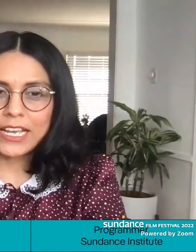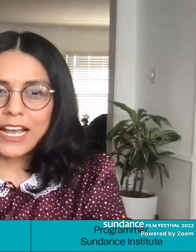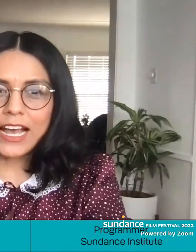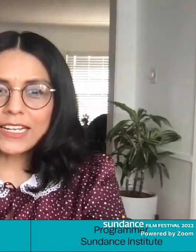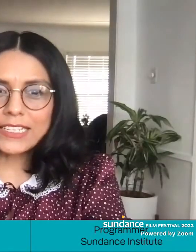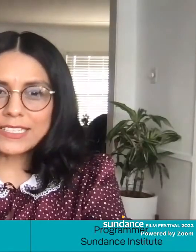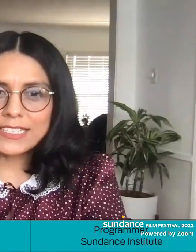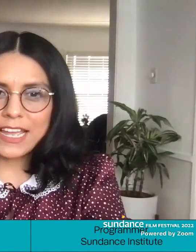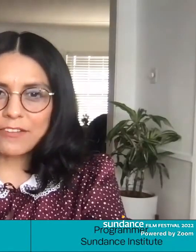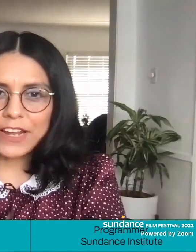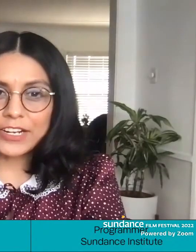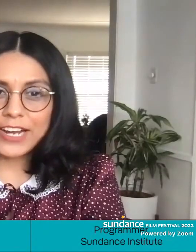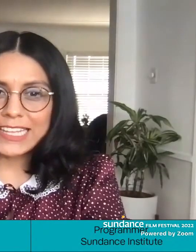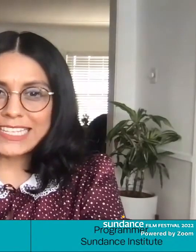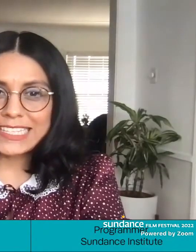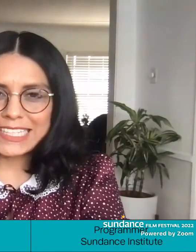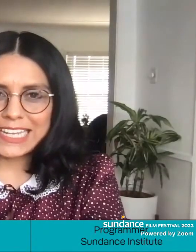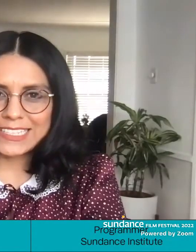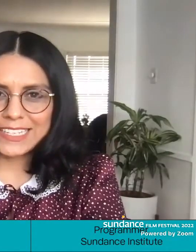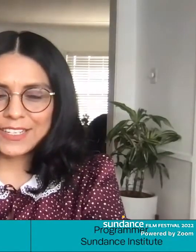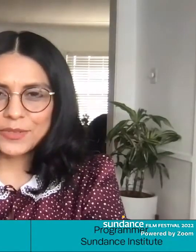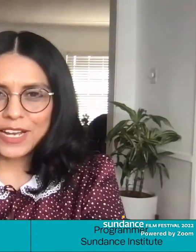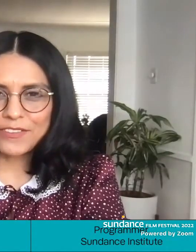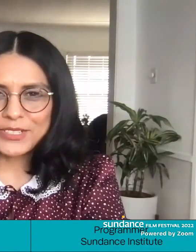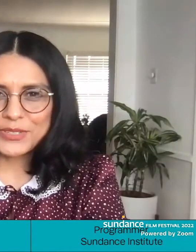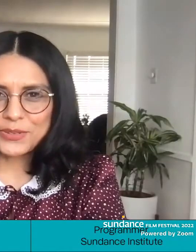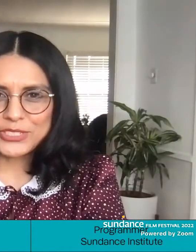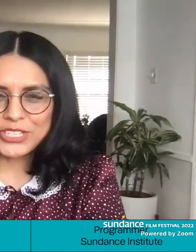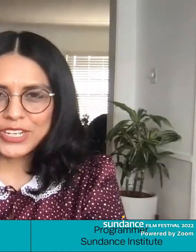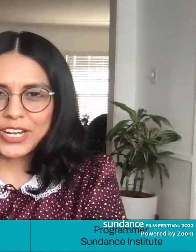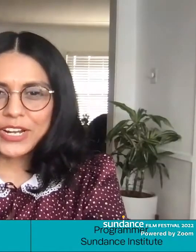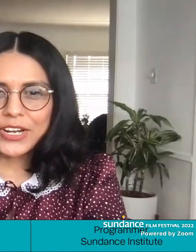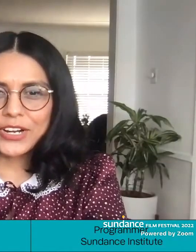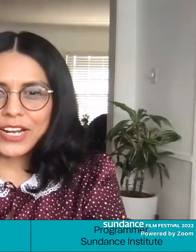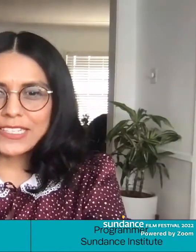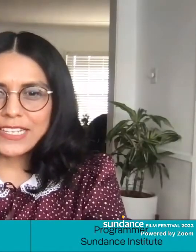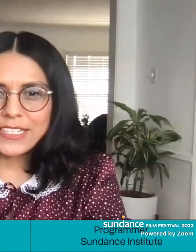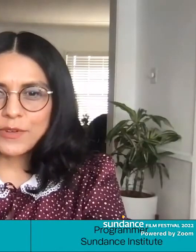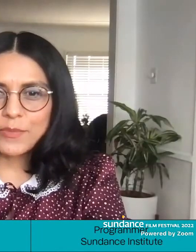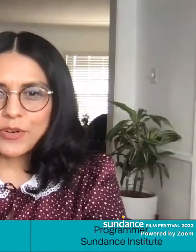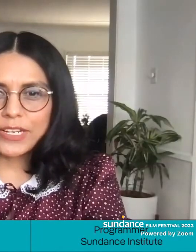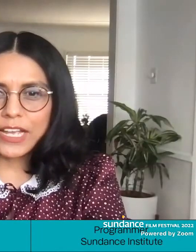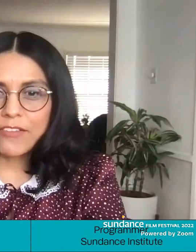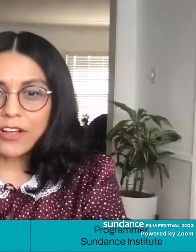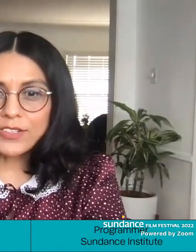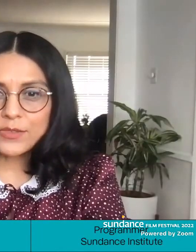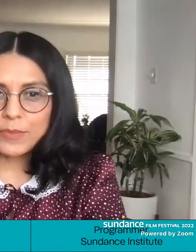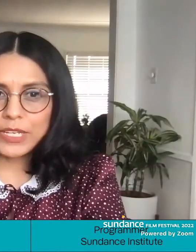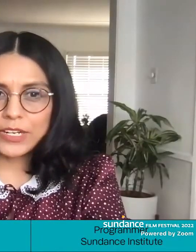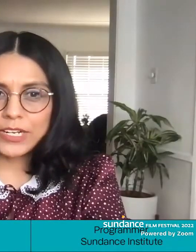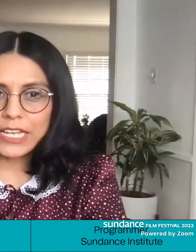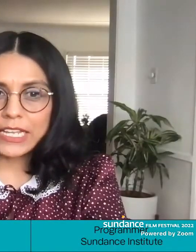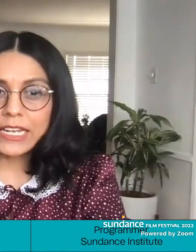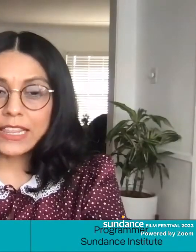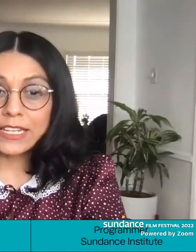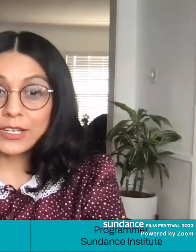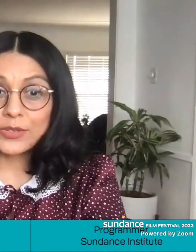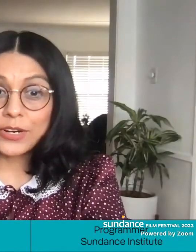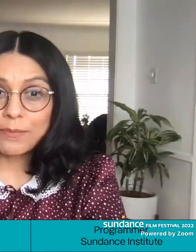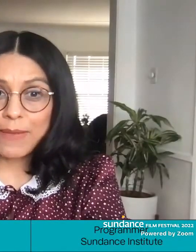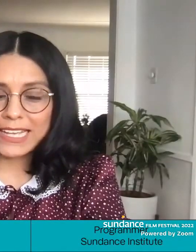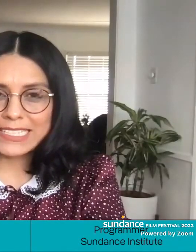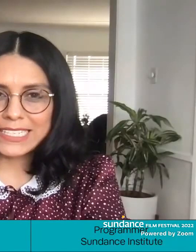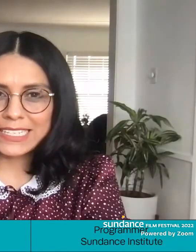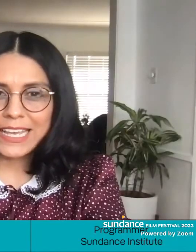morning. Hannah is a staff writer at The Atlantic who covers culture. Her essays and reporting have also appeared in The